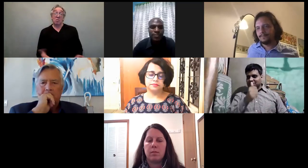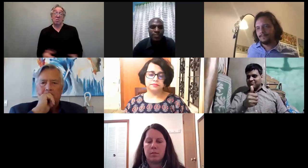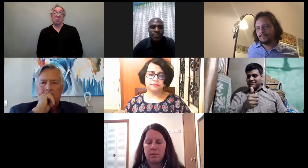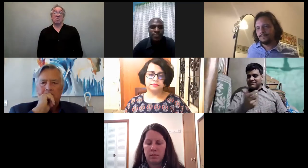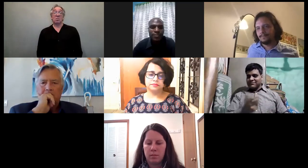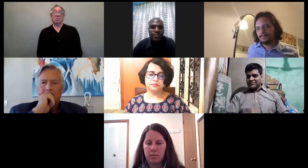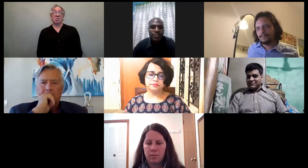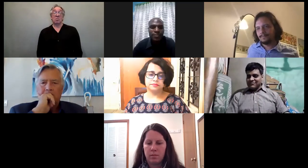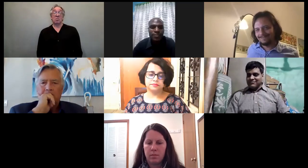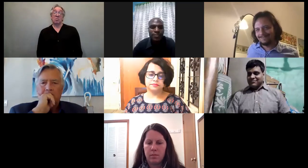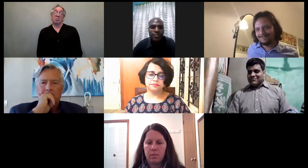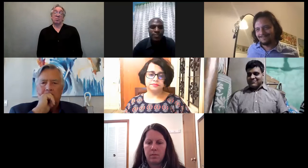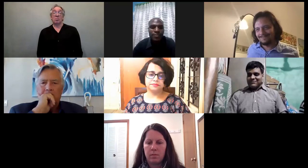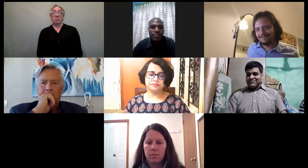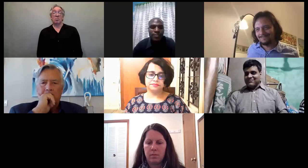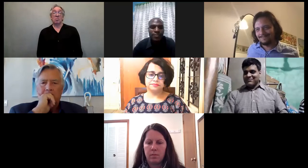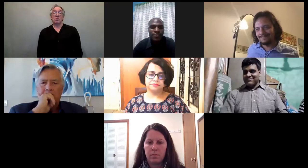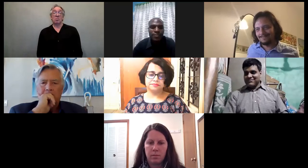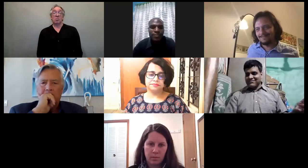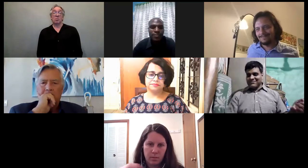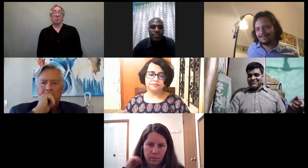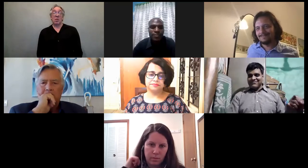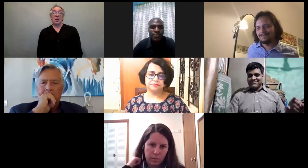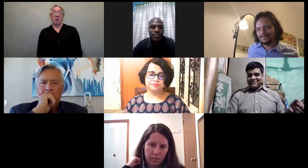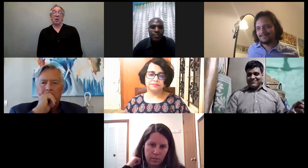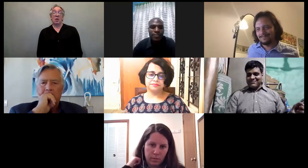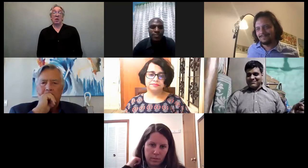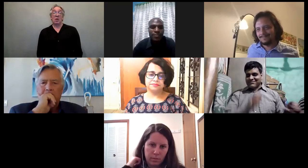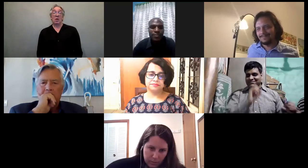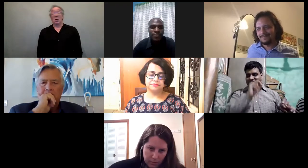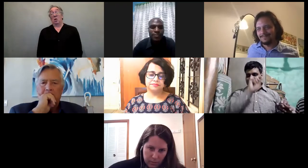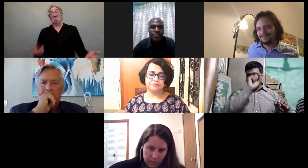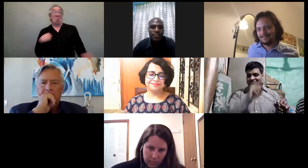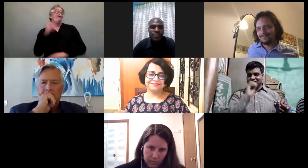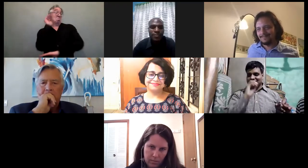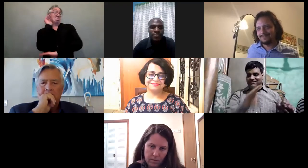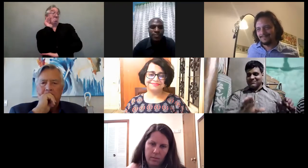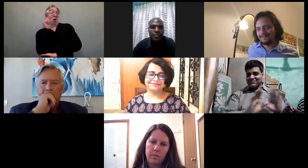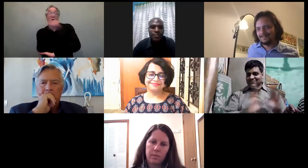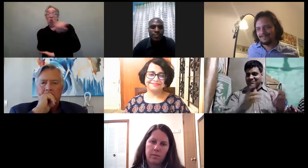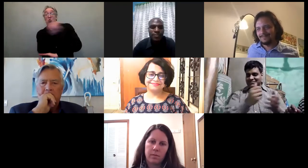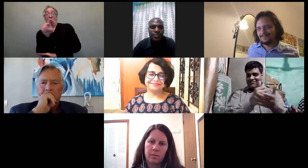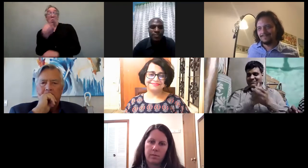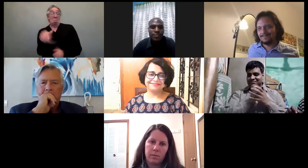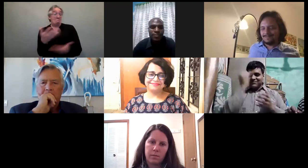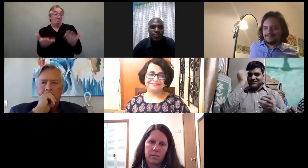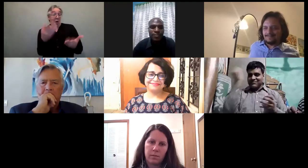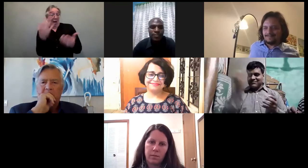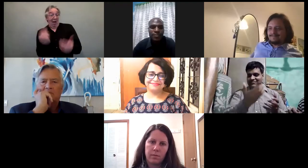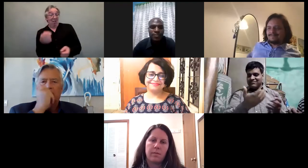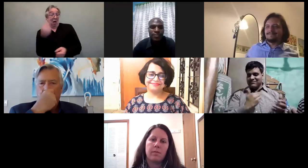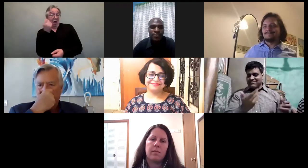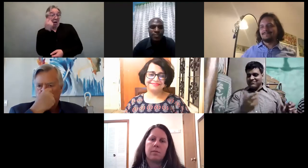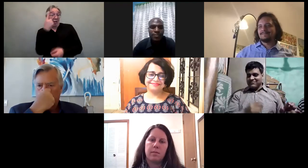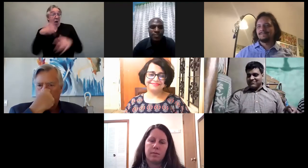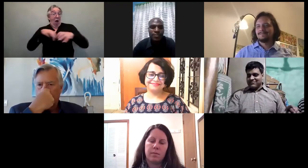Okay, so I'm free to, I'm open to suggestions from you all to see how we can resolve these issues. That's